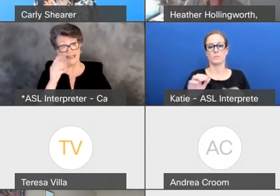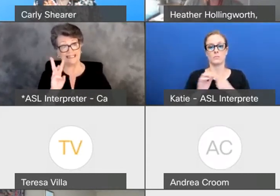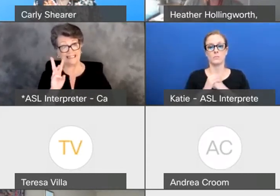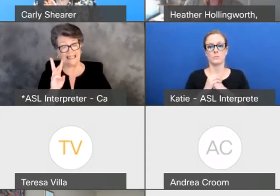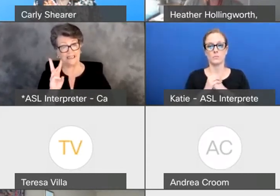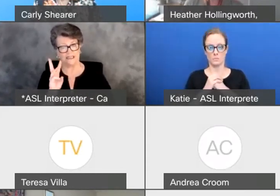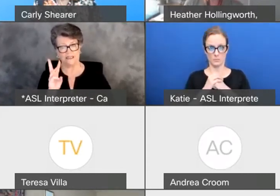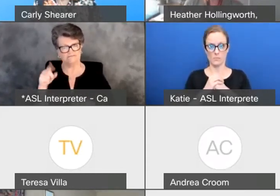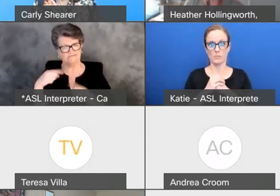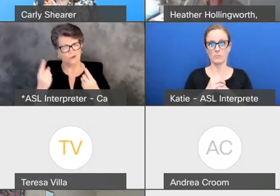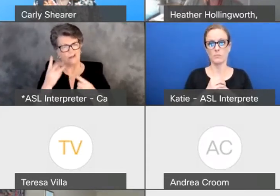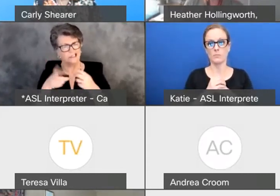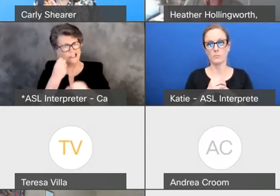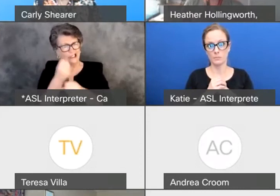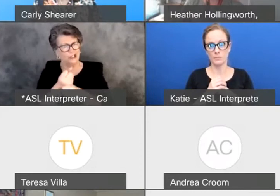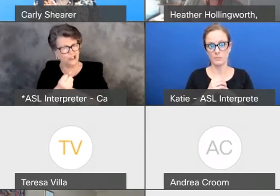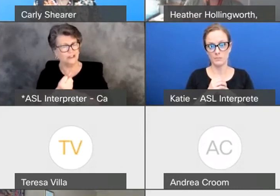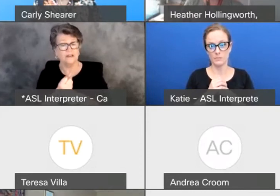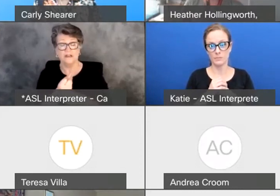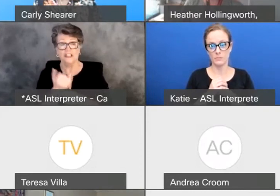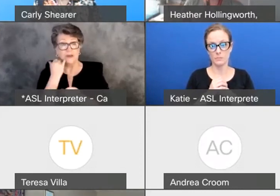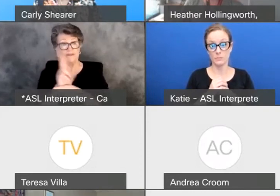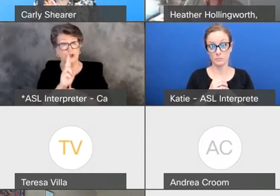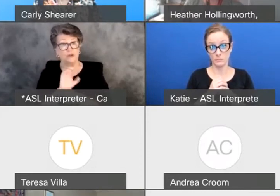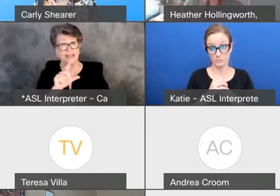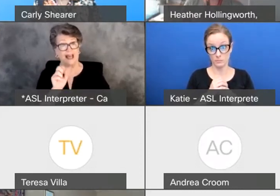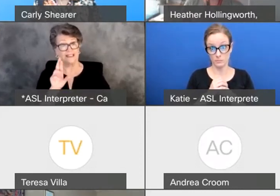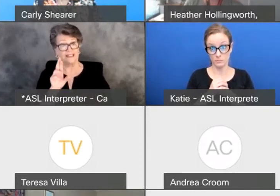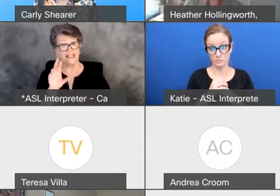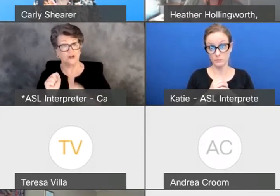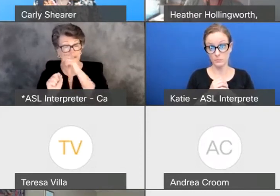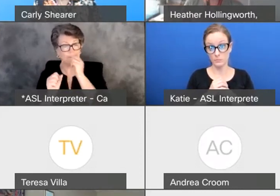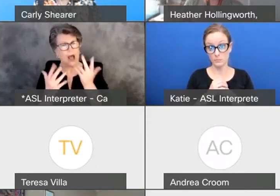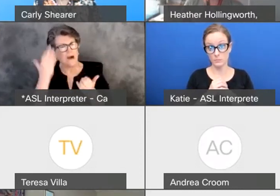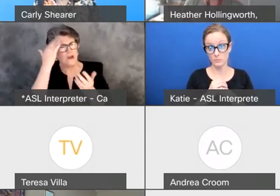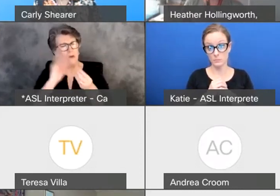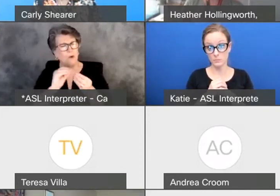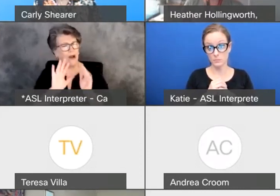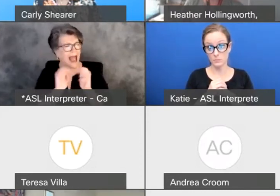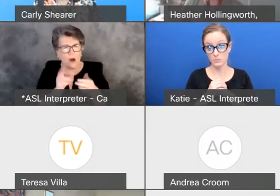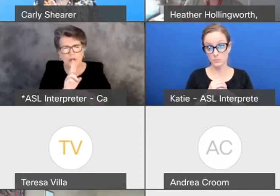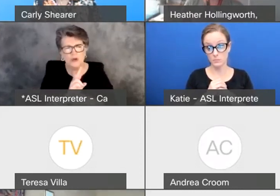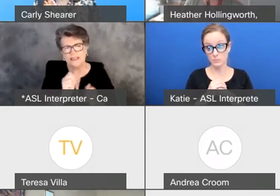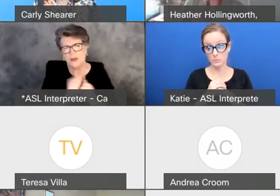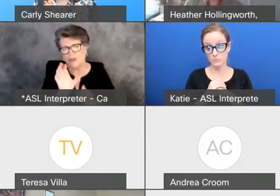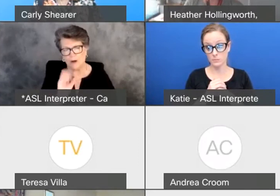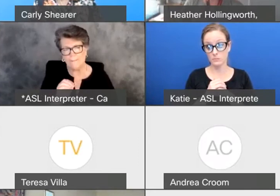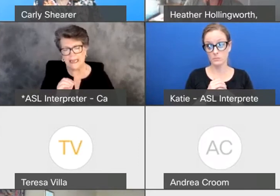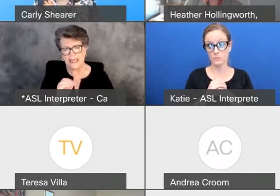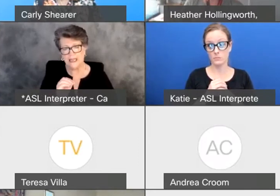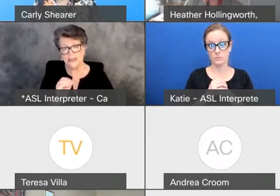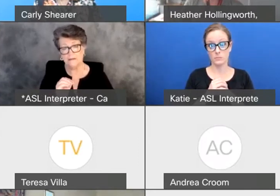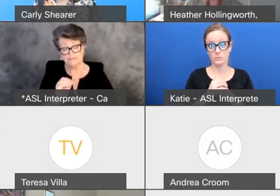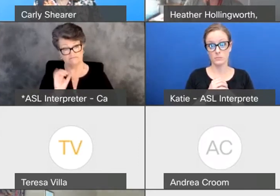around 6 years. And so if someone is using Cal Savers, I want to learn a little bit more about it, how you're using it with your companies, if it's something